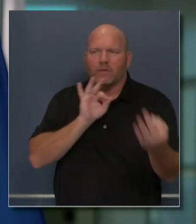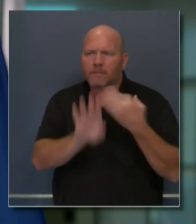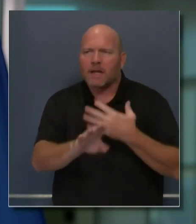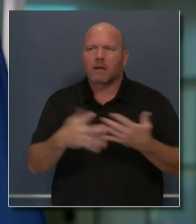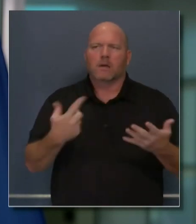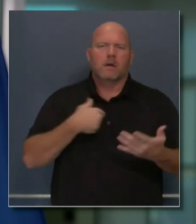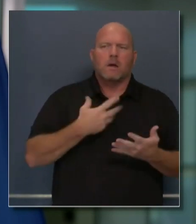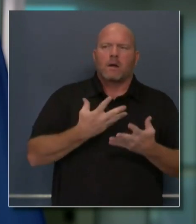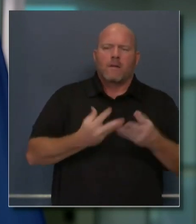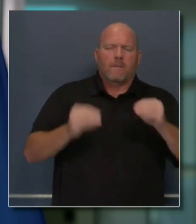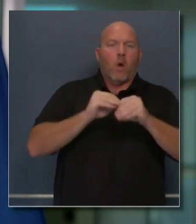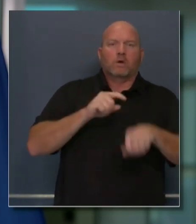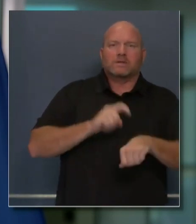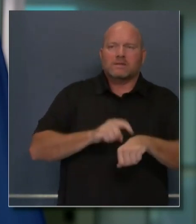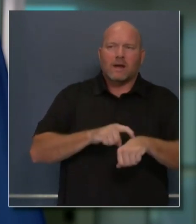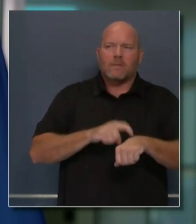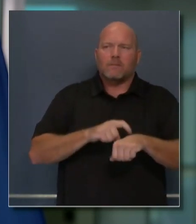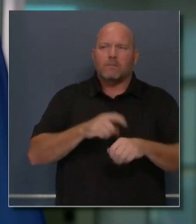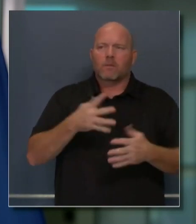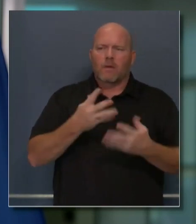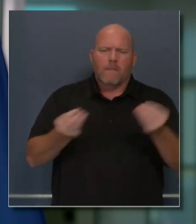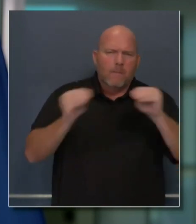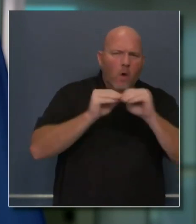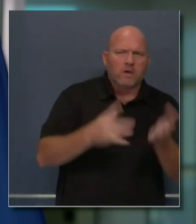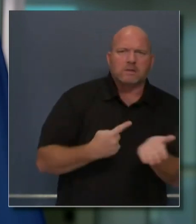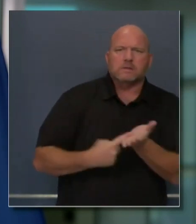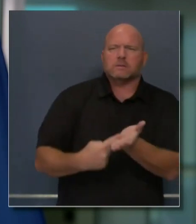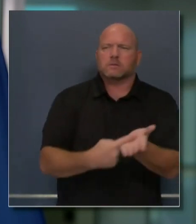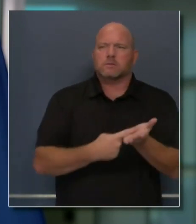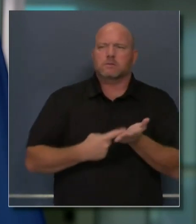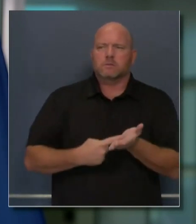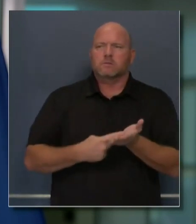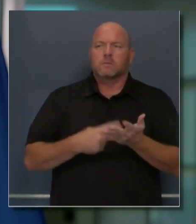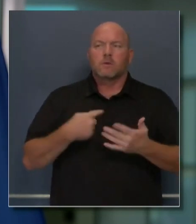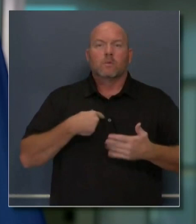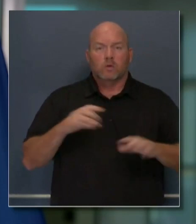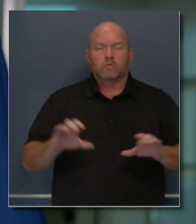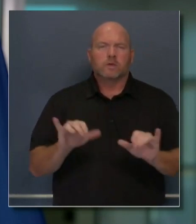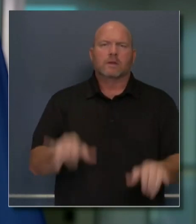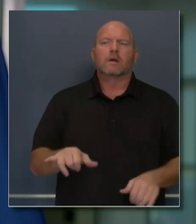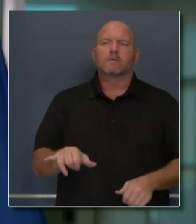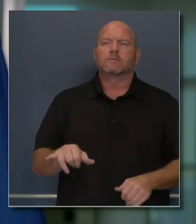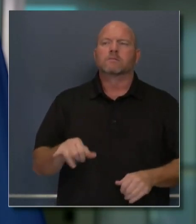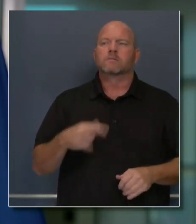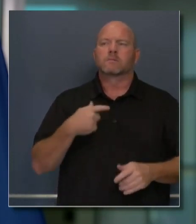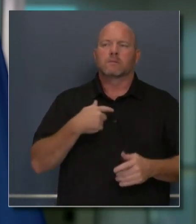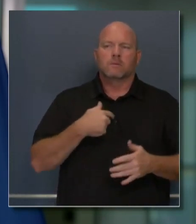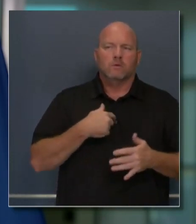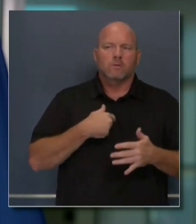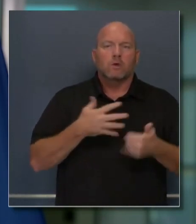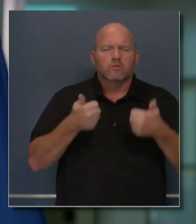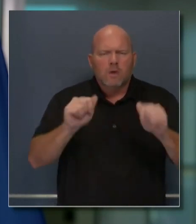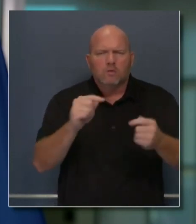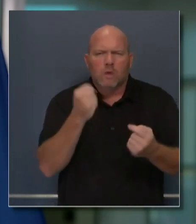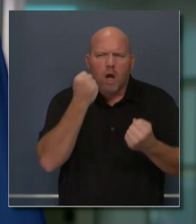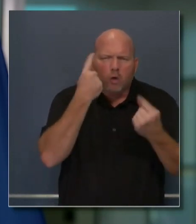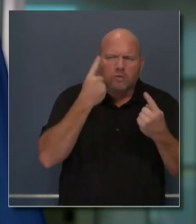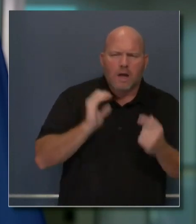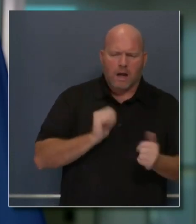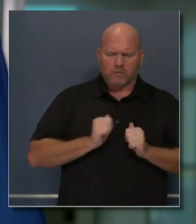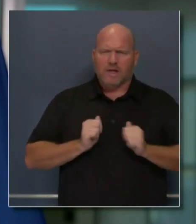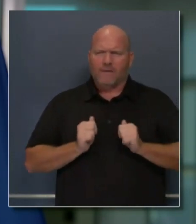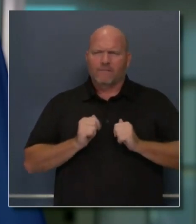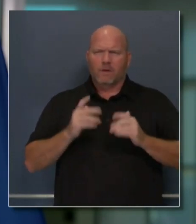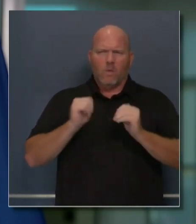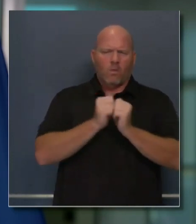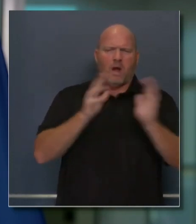asked us for more deliberation, engagement. We're doing just that. We're seeking to understand ourselves directly without the intermediaries,